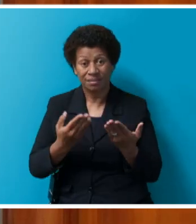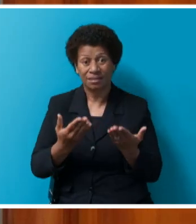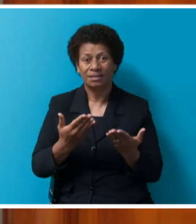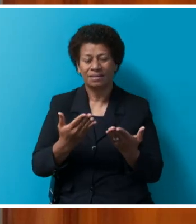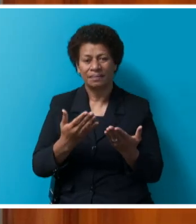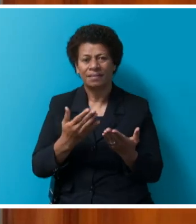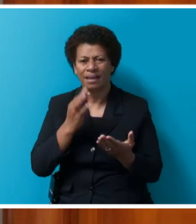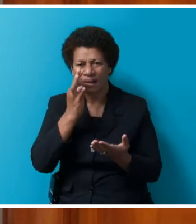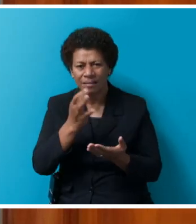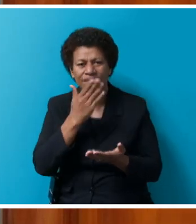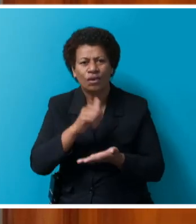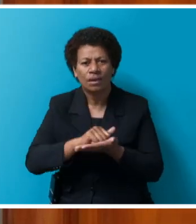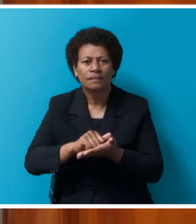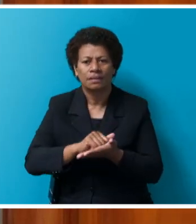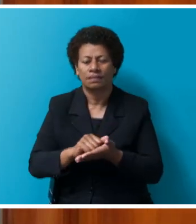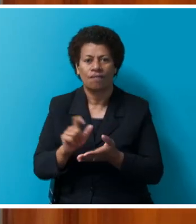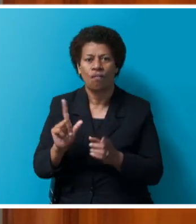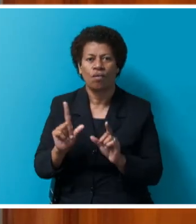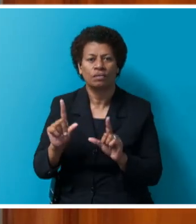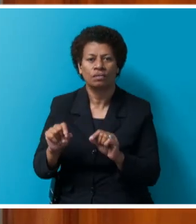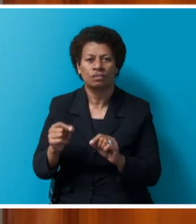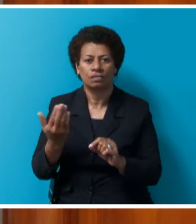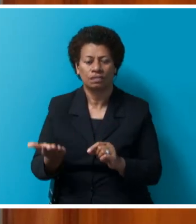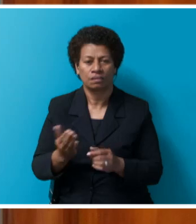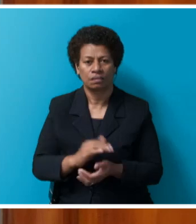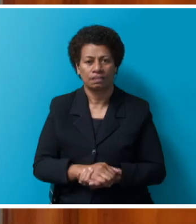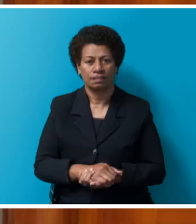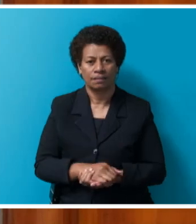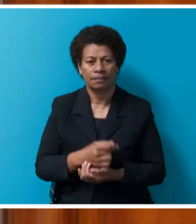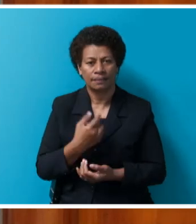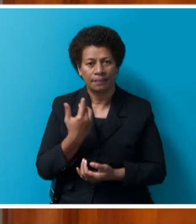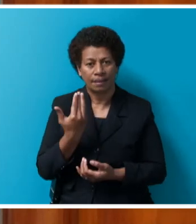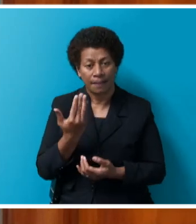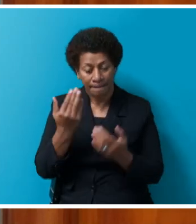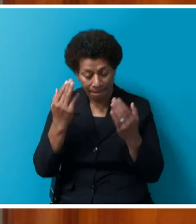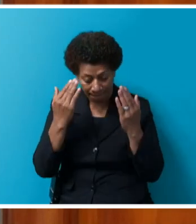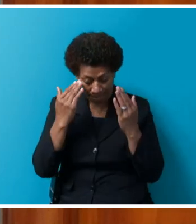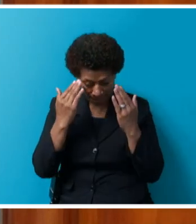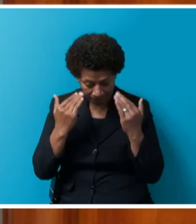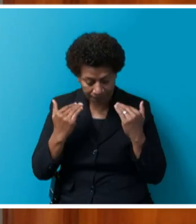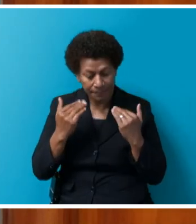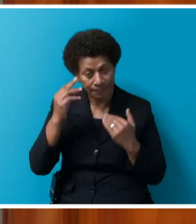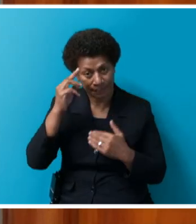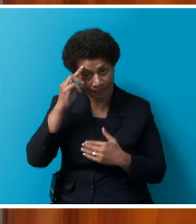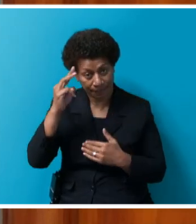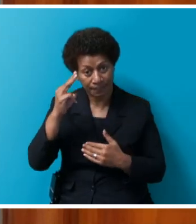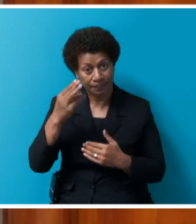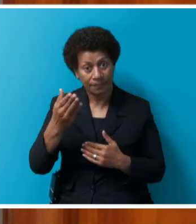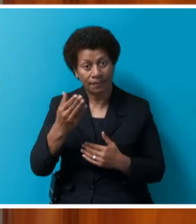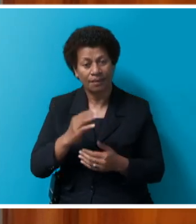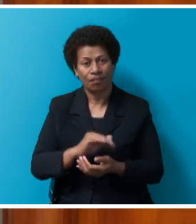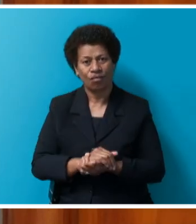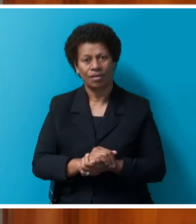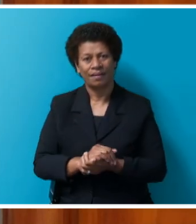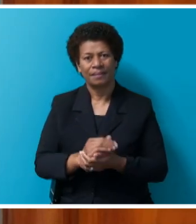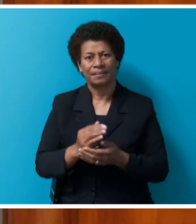of his error. Madam Deputy Speaker, I wish to express my gratitude, which extends widely to the skilled and dedicated crew